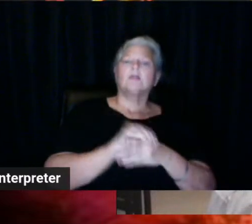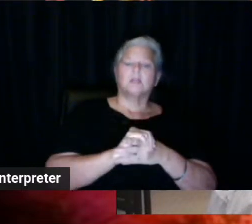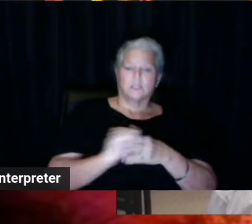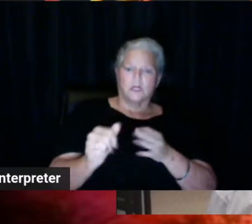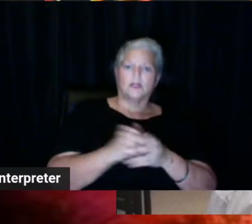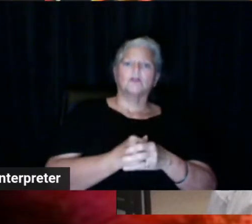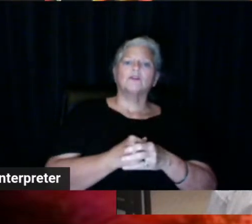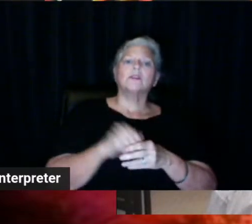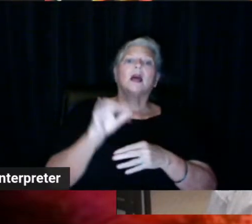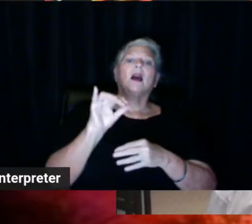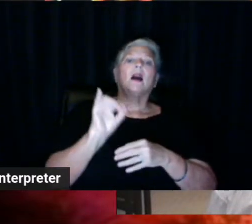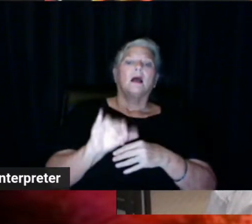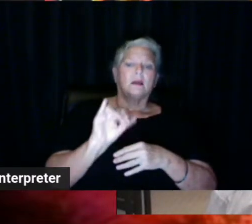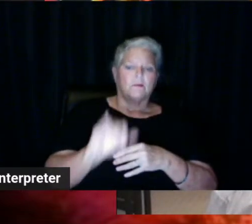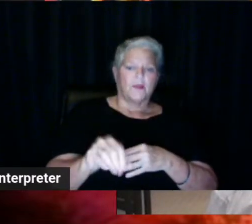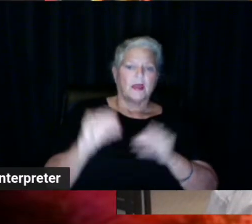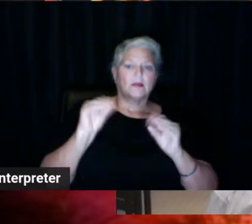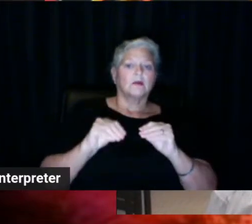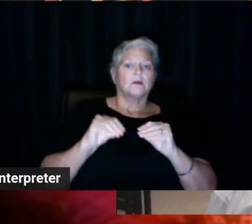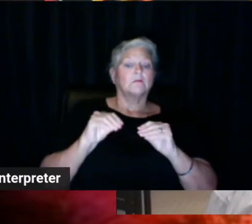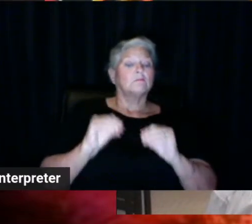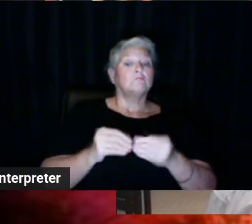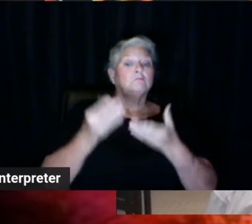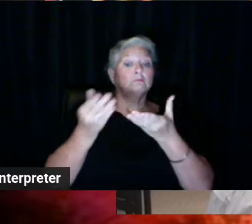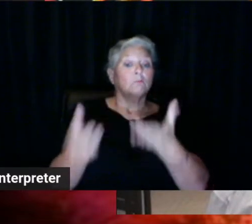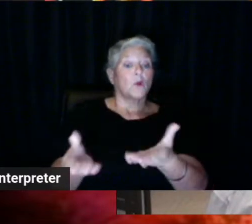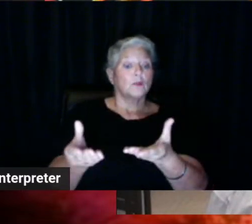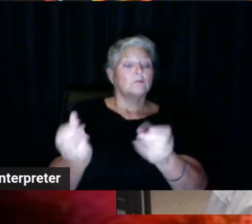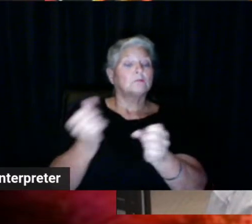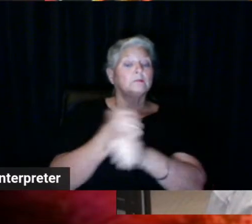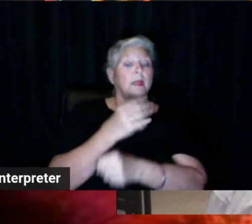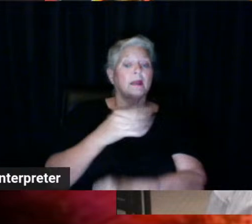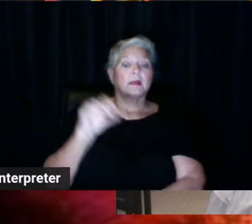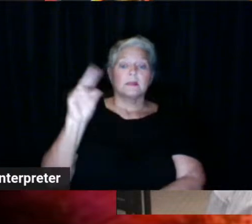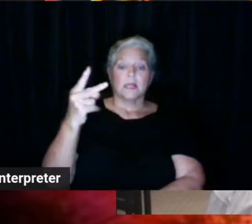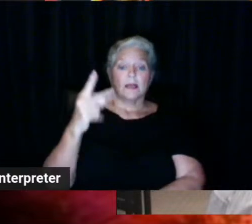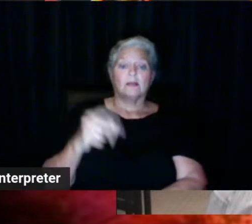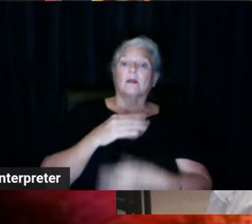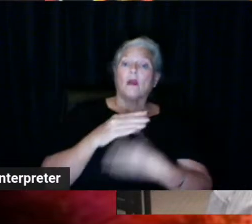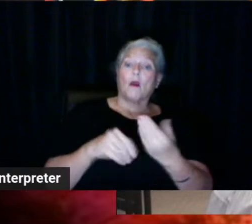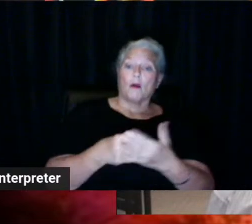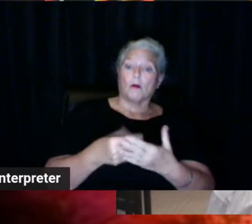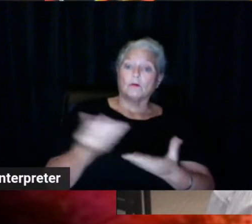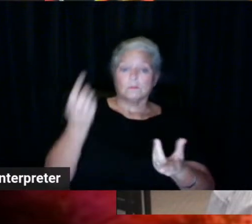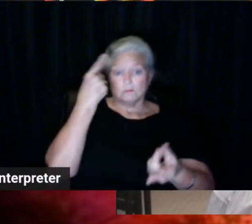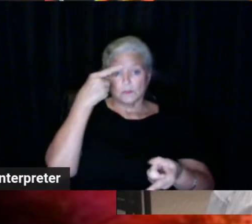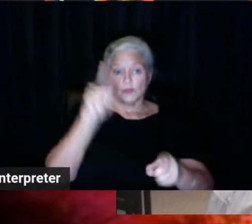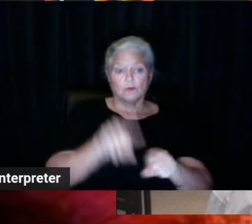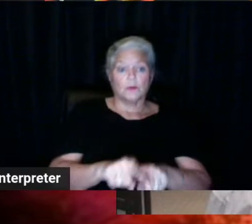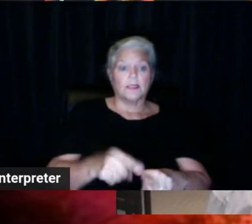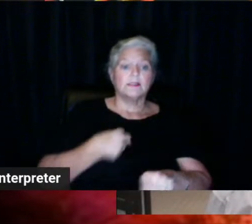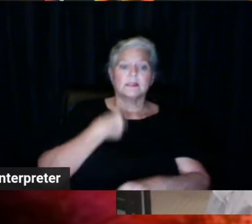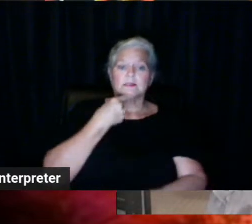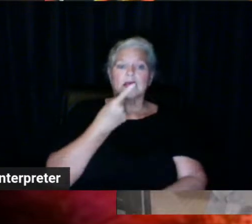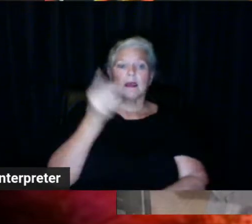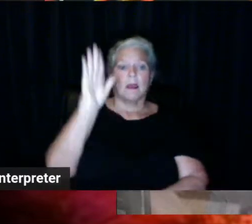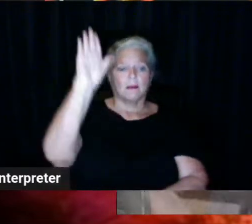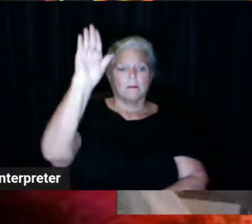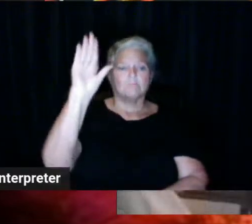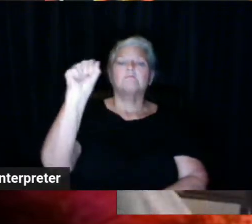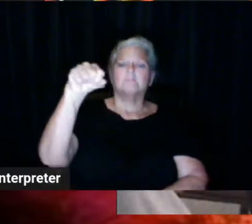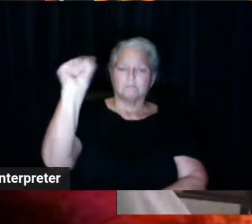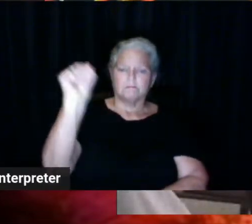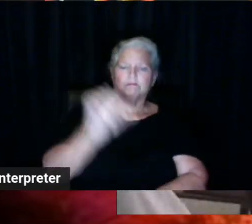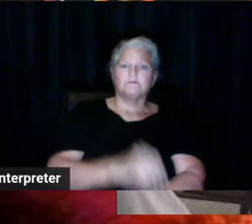made and seconded. Any further discussion? Hearing none. All those in favor, please say aye. Aye. Aye. Thank you. 4-0. So thank you.